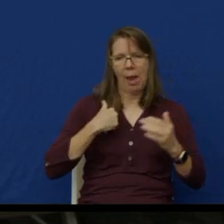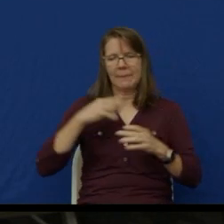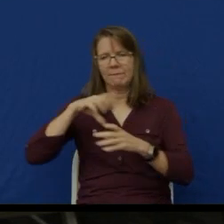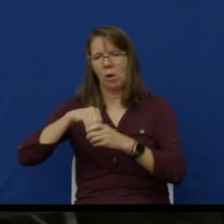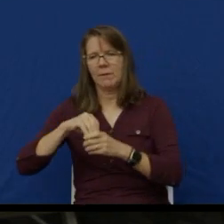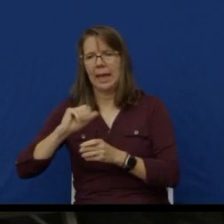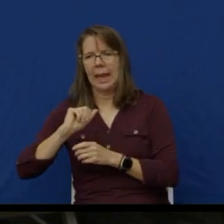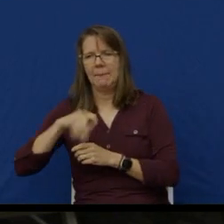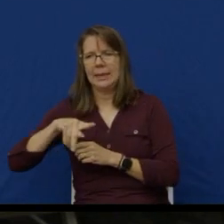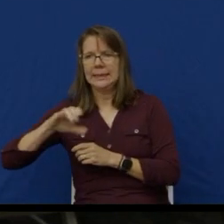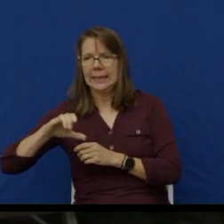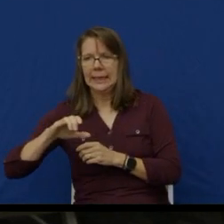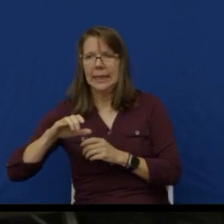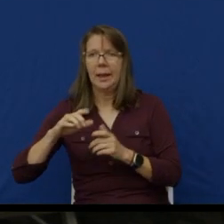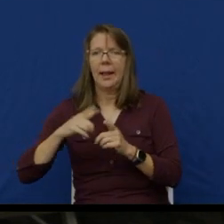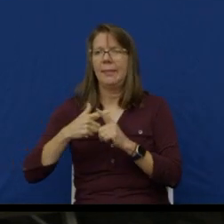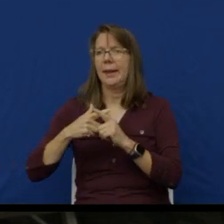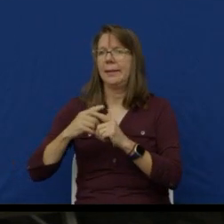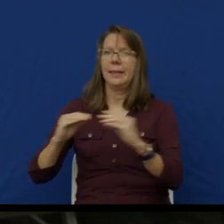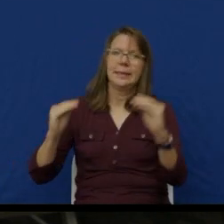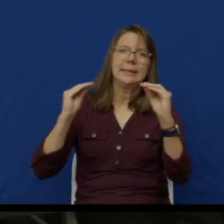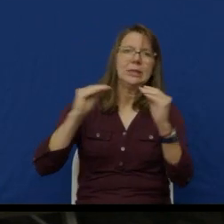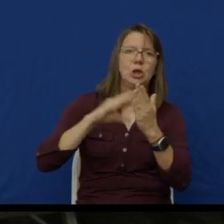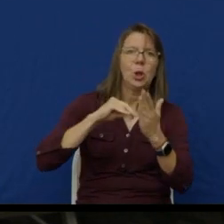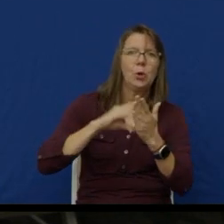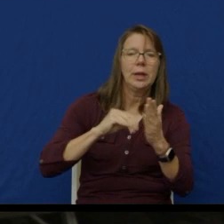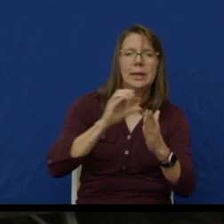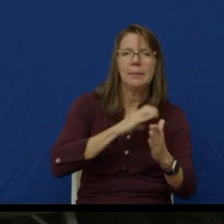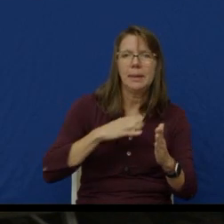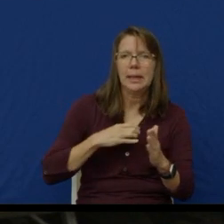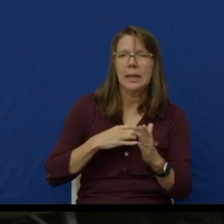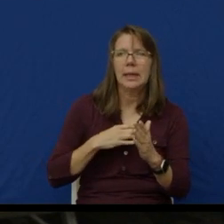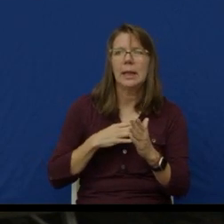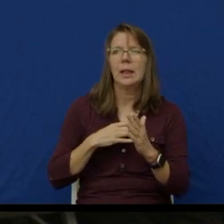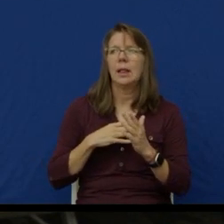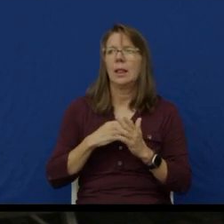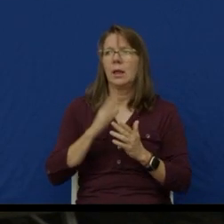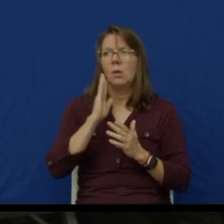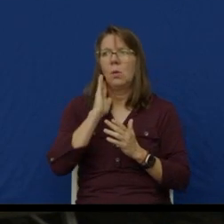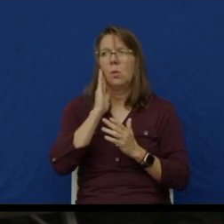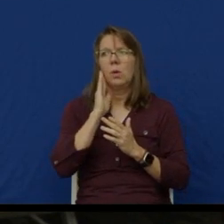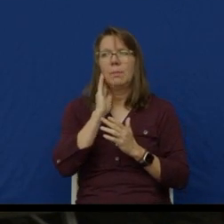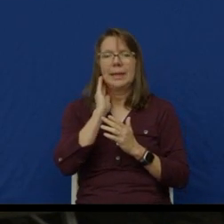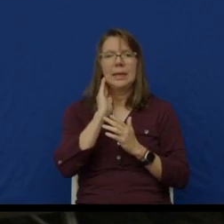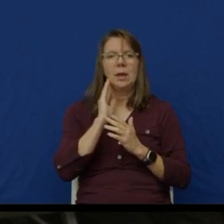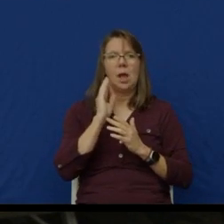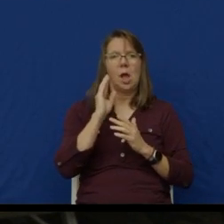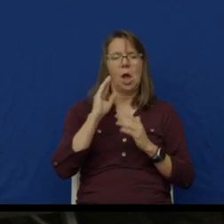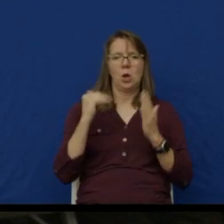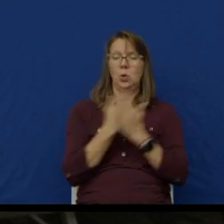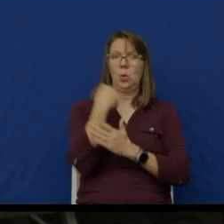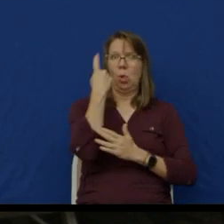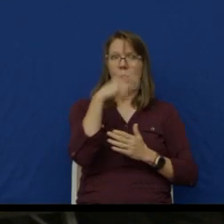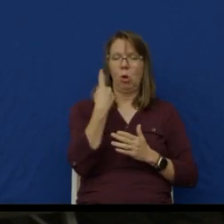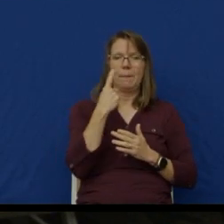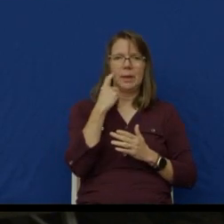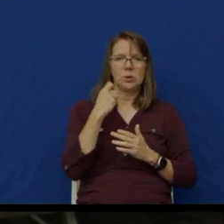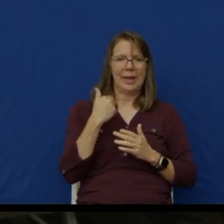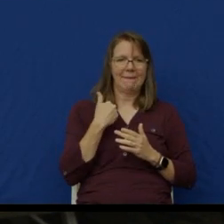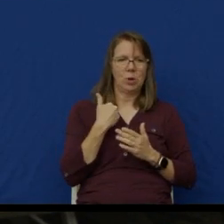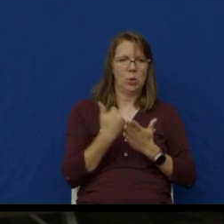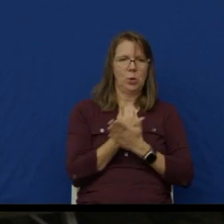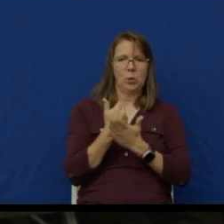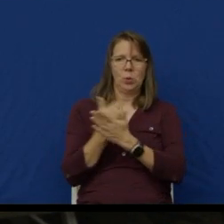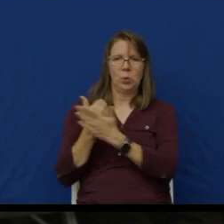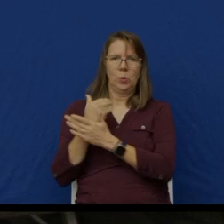Teaching and Learning Committee. So that's a whole new look at it, come afterwards from all the committees that were reestablished. And